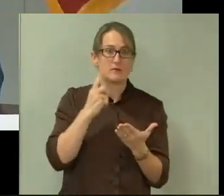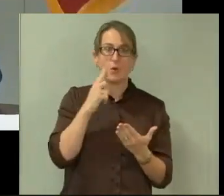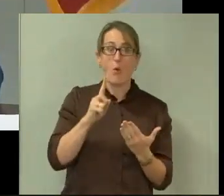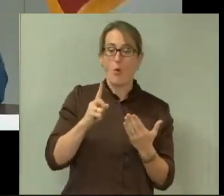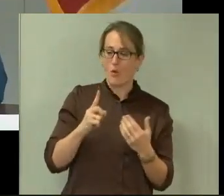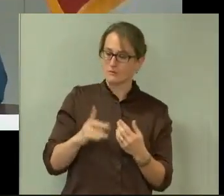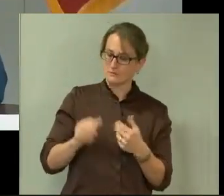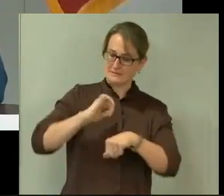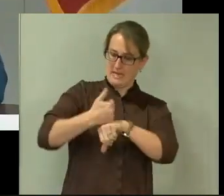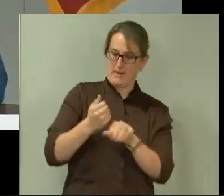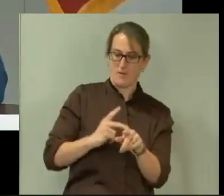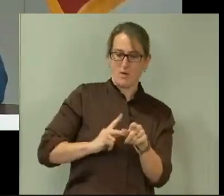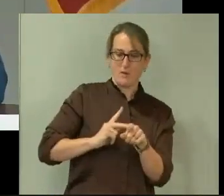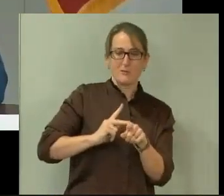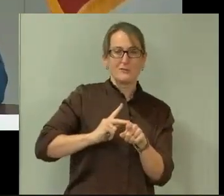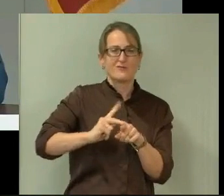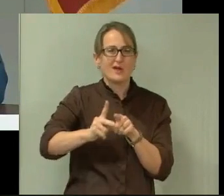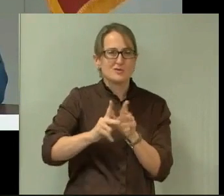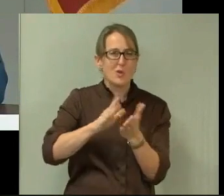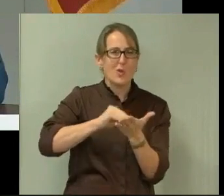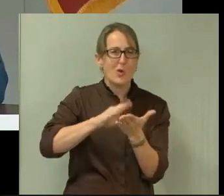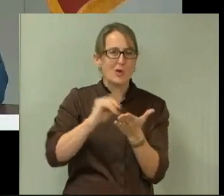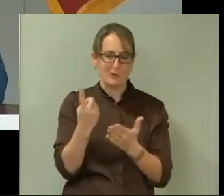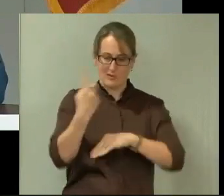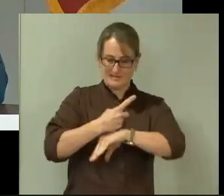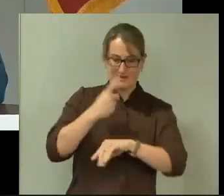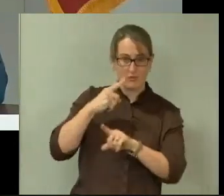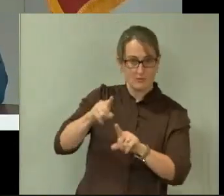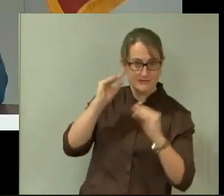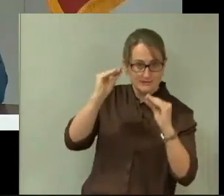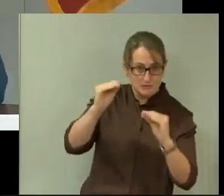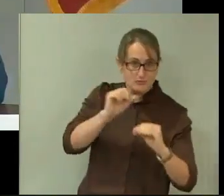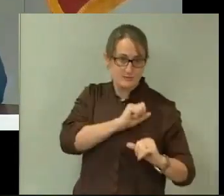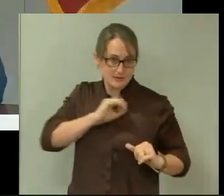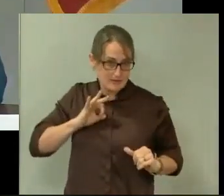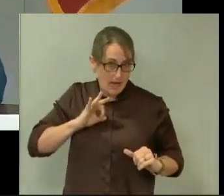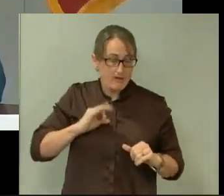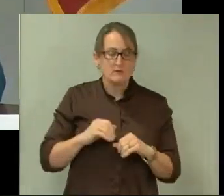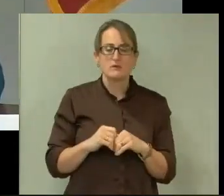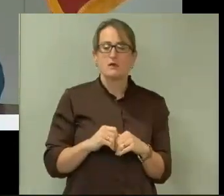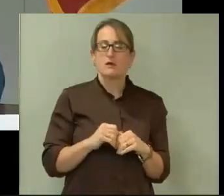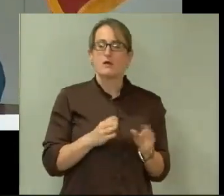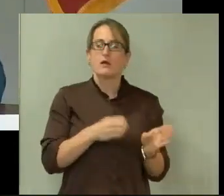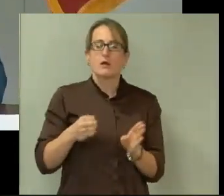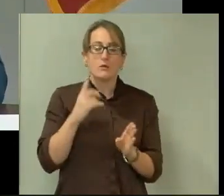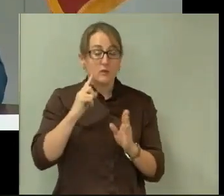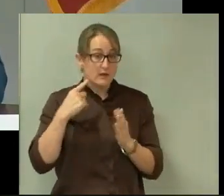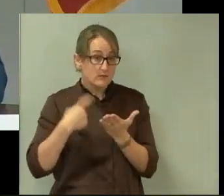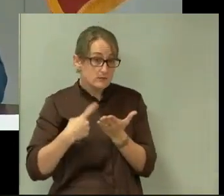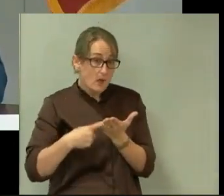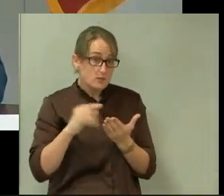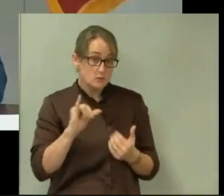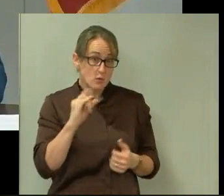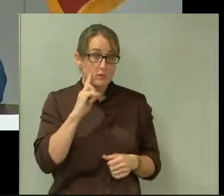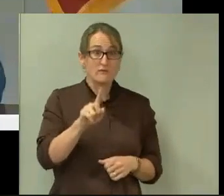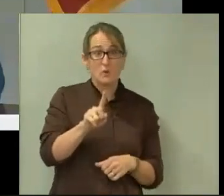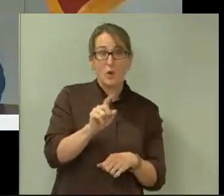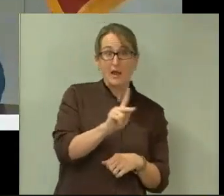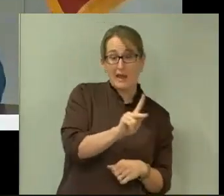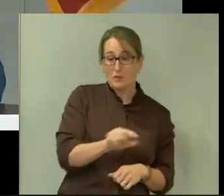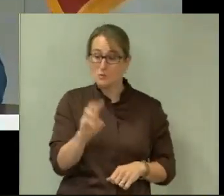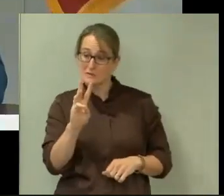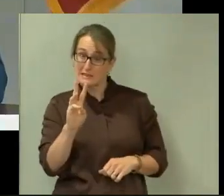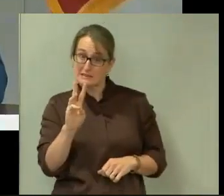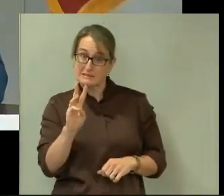staff. We've also discussed ways to maybe have, if you're a K-6 school, K-3 grades